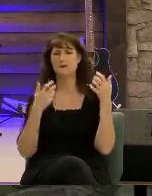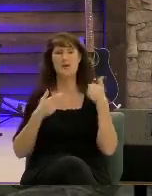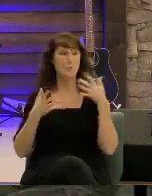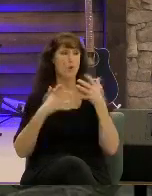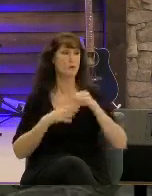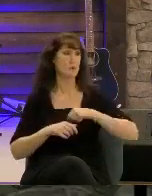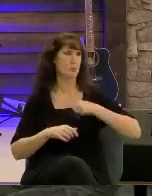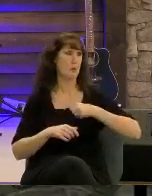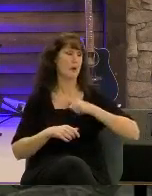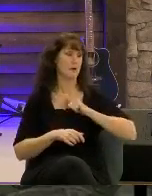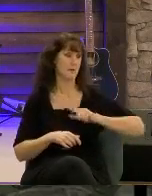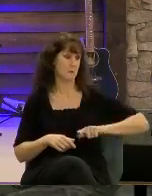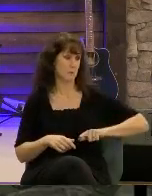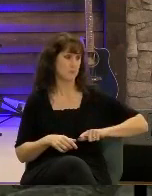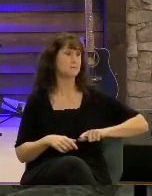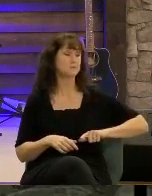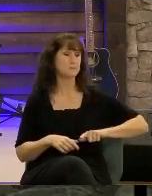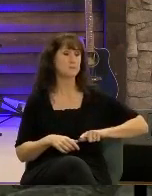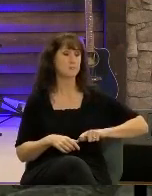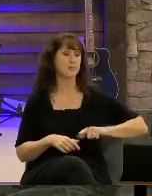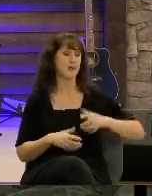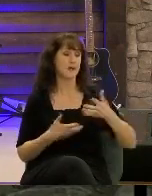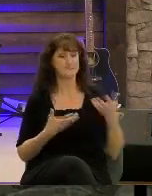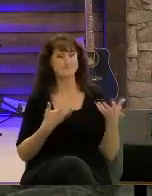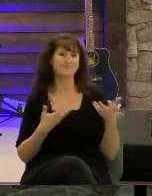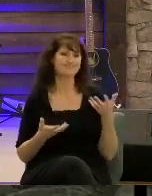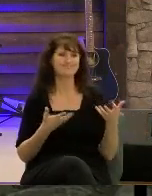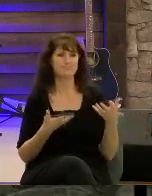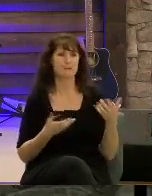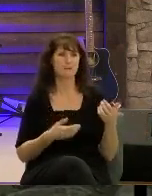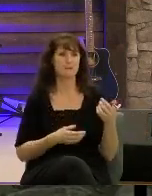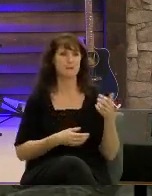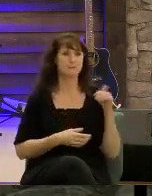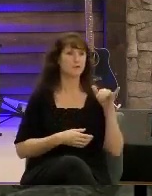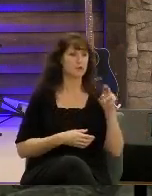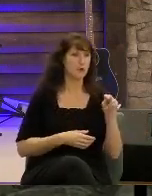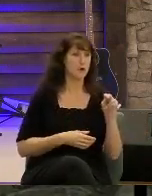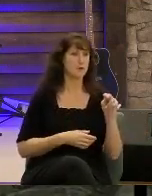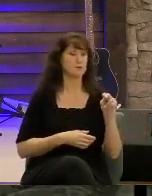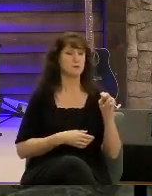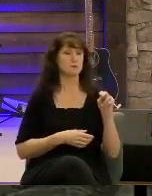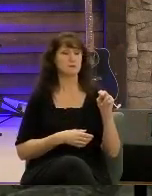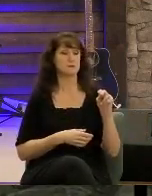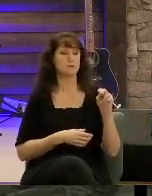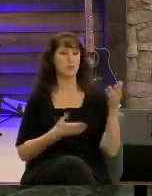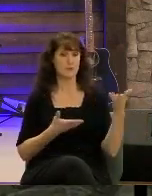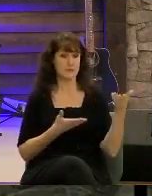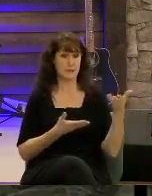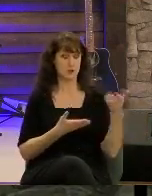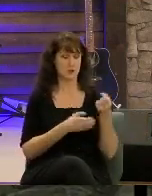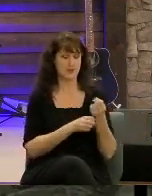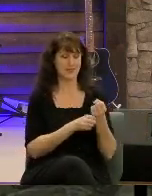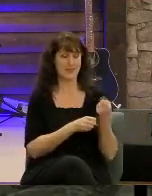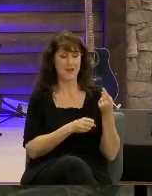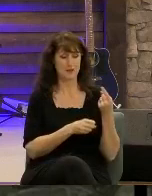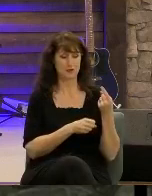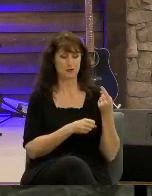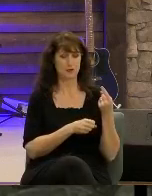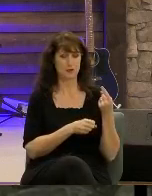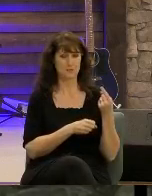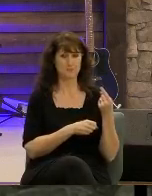Lord here a little bit, okay? In about, when John Jenkins was here in last year, I don't